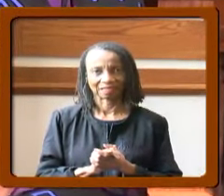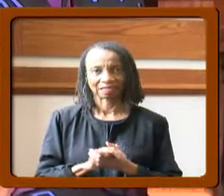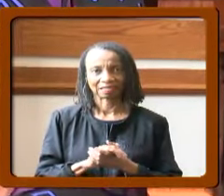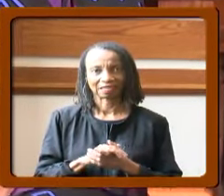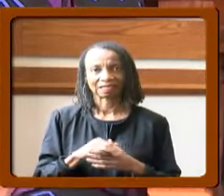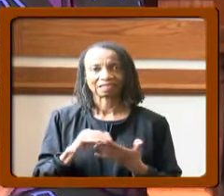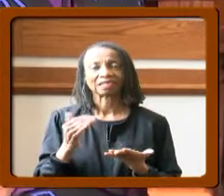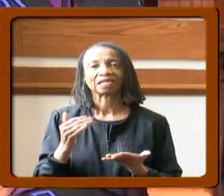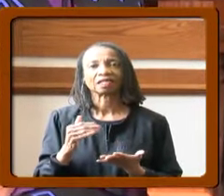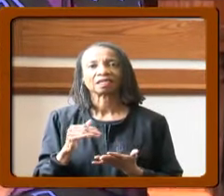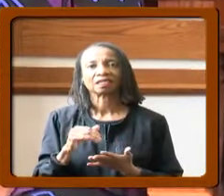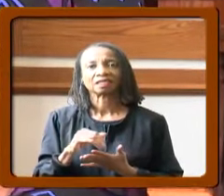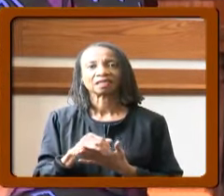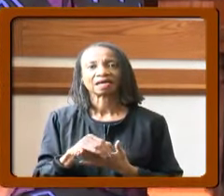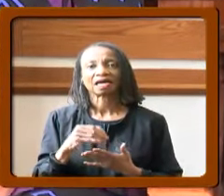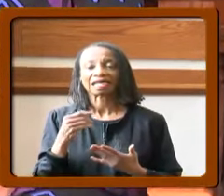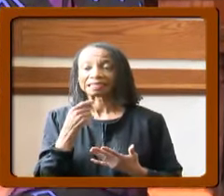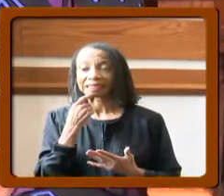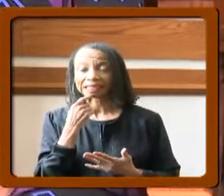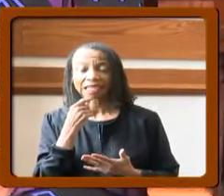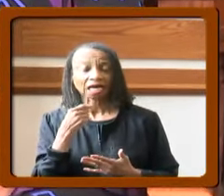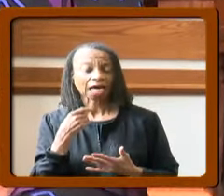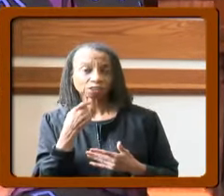I've told you some things,